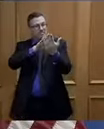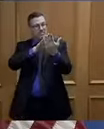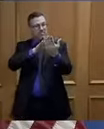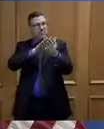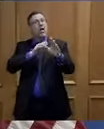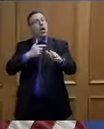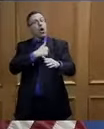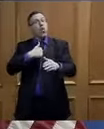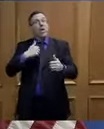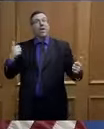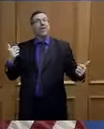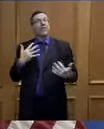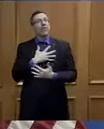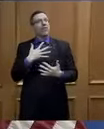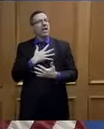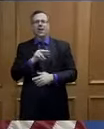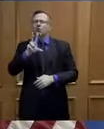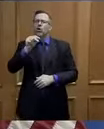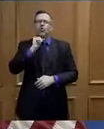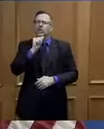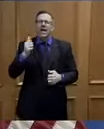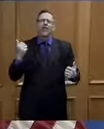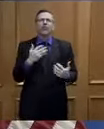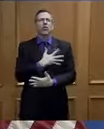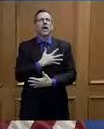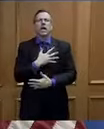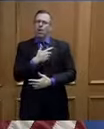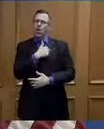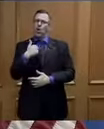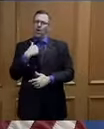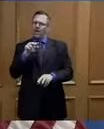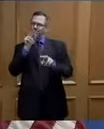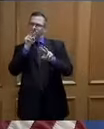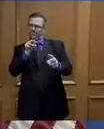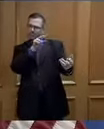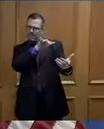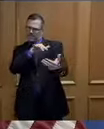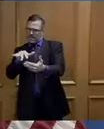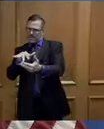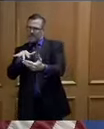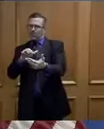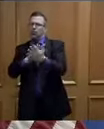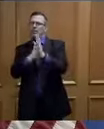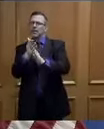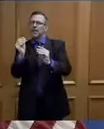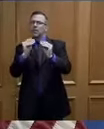coming. We just are aware of what's coming, and we are preparing for what's coming. And